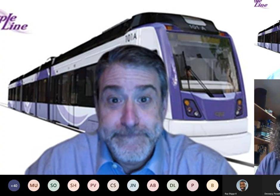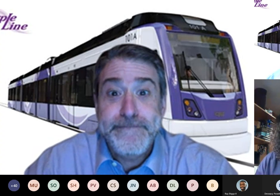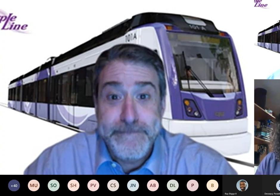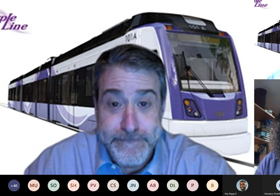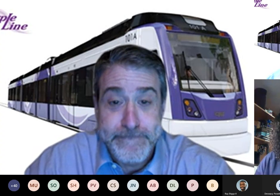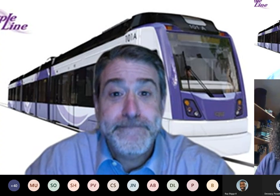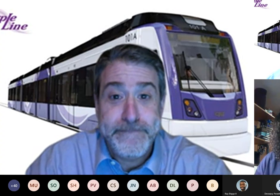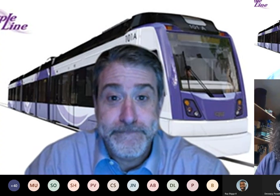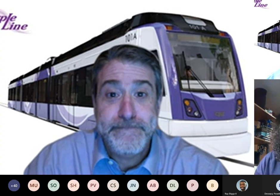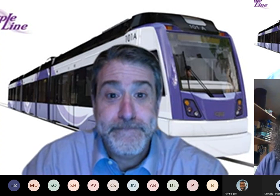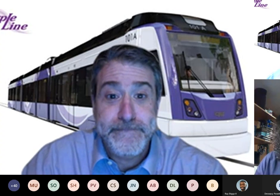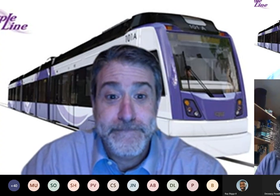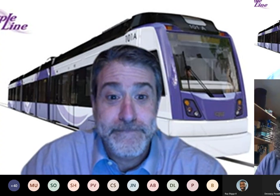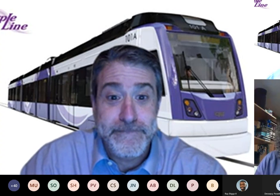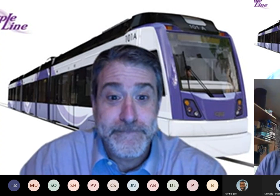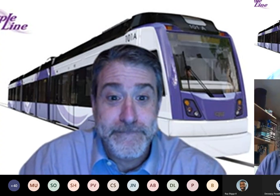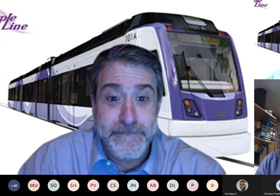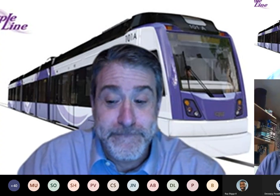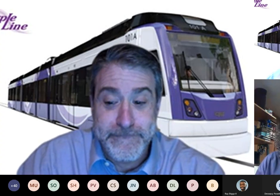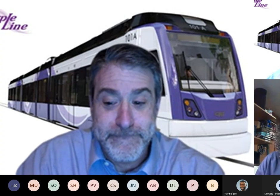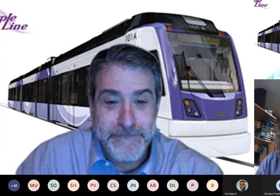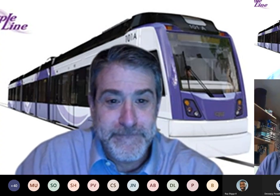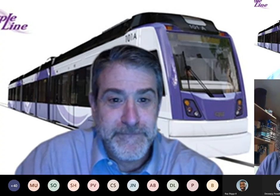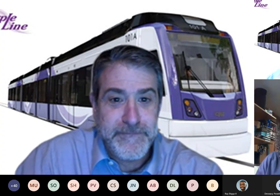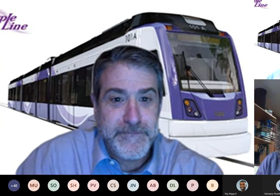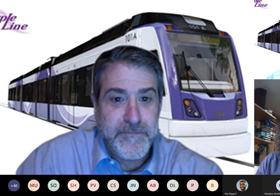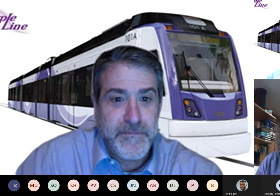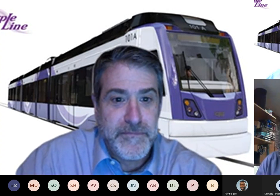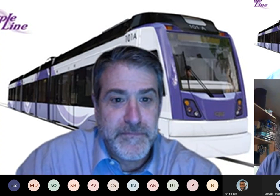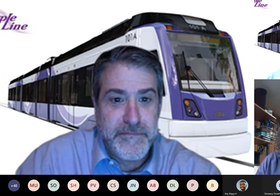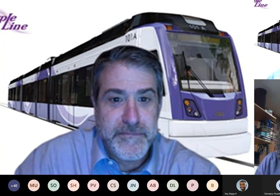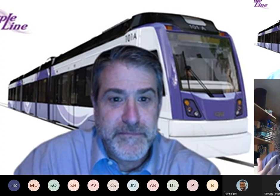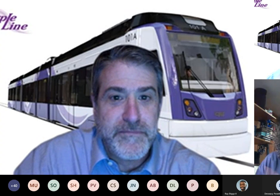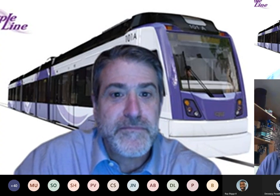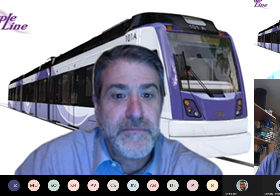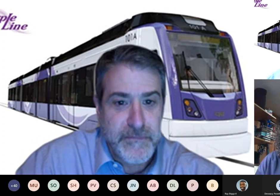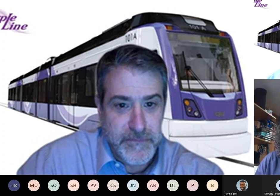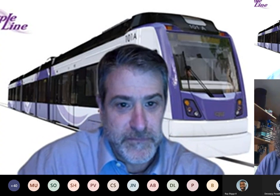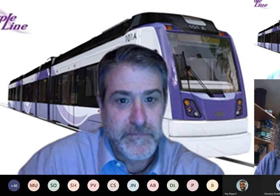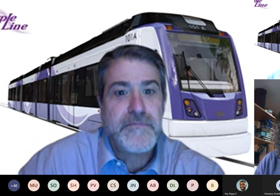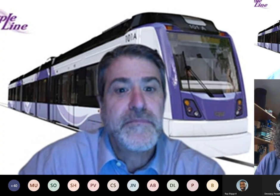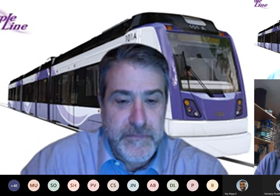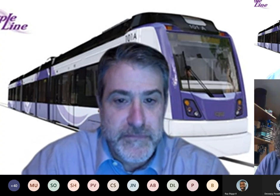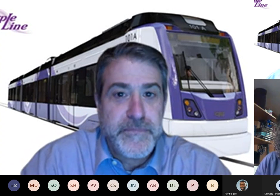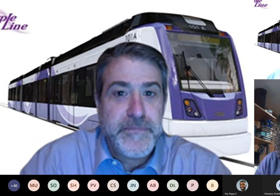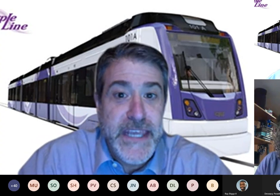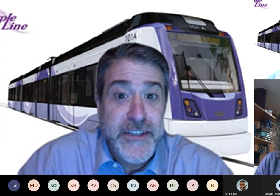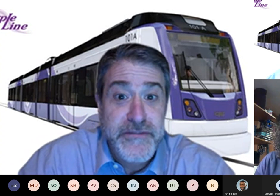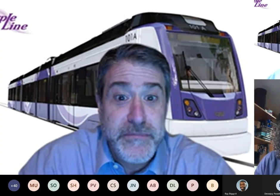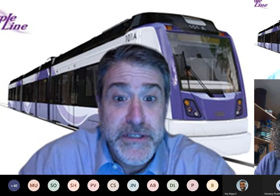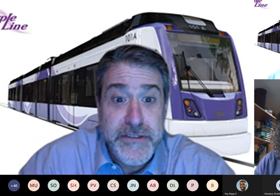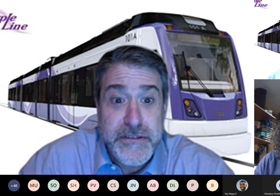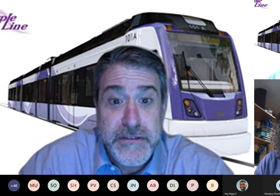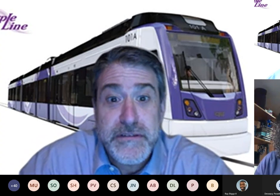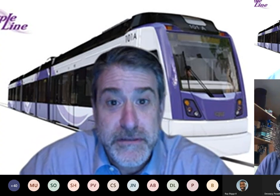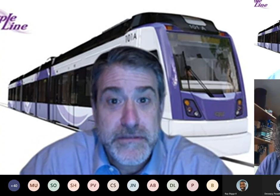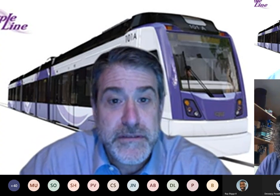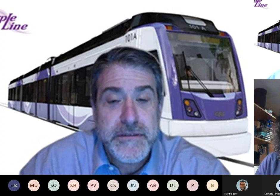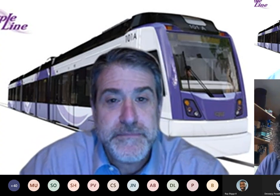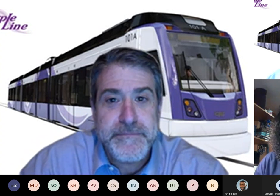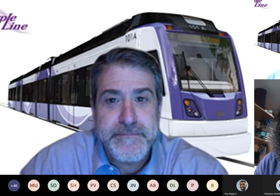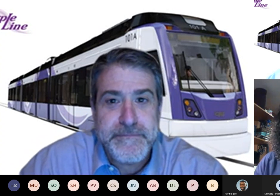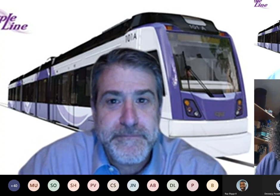trying to stick with you and let you know you can count on us if you need more eyes and ears or foot soldiers to help you along. Thank you very much.